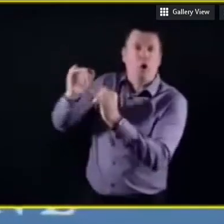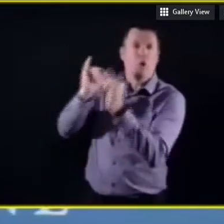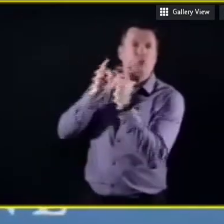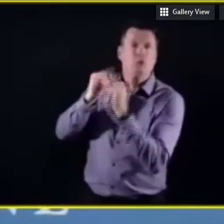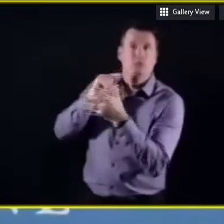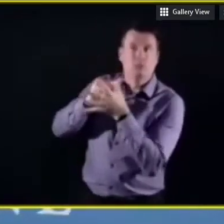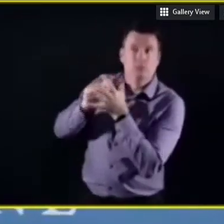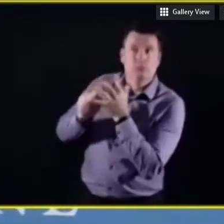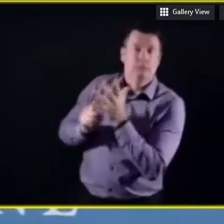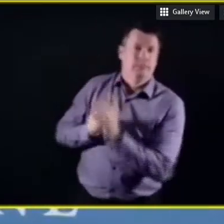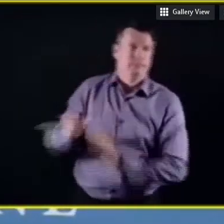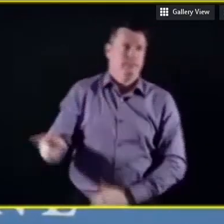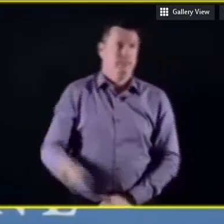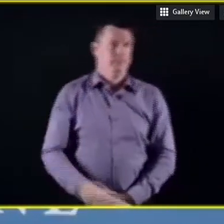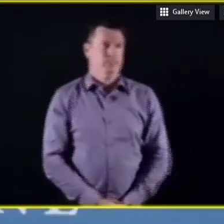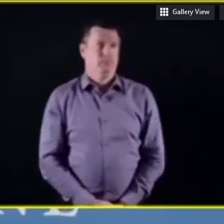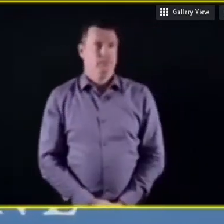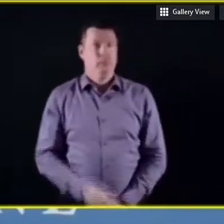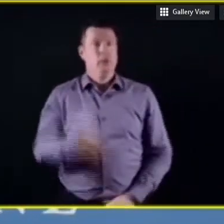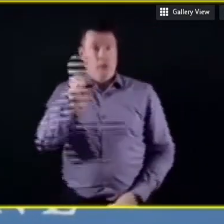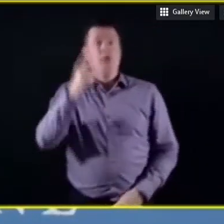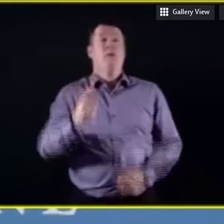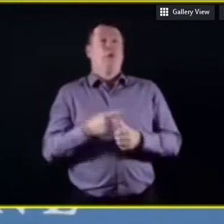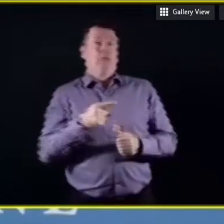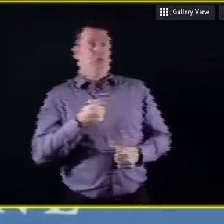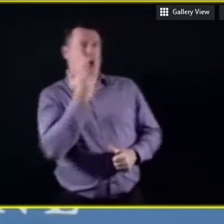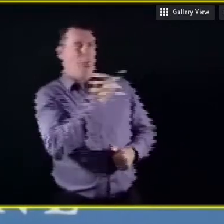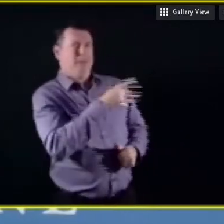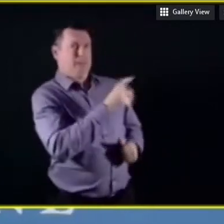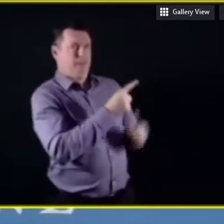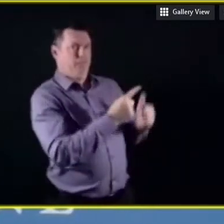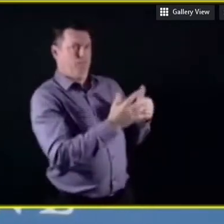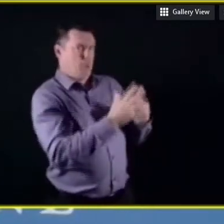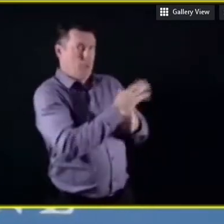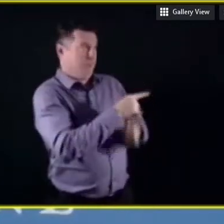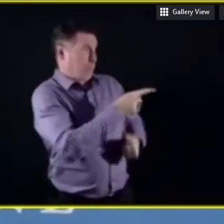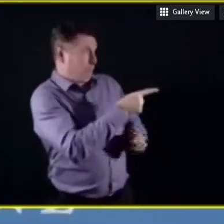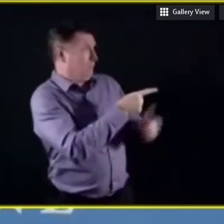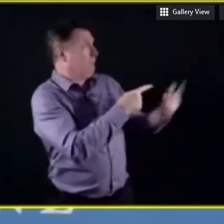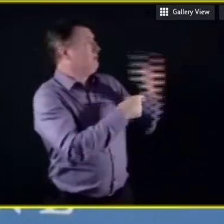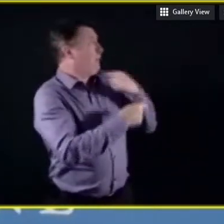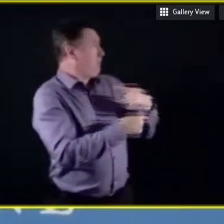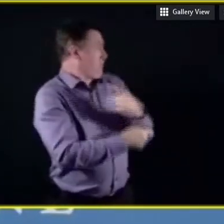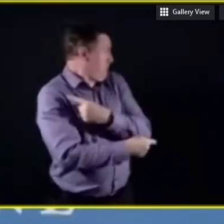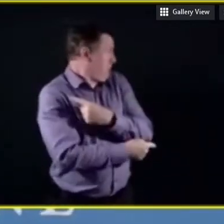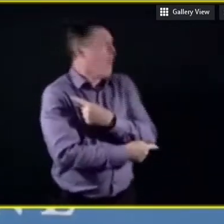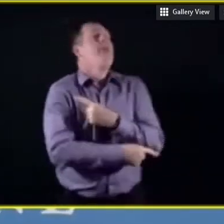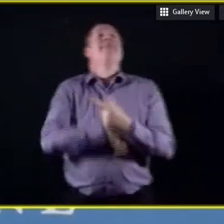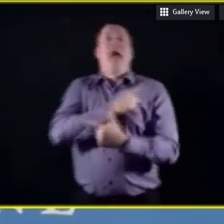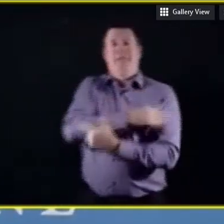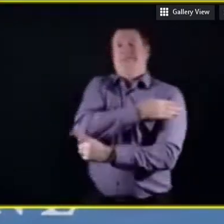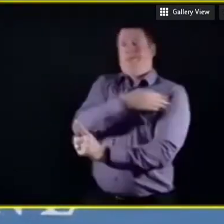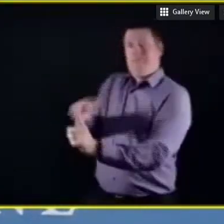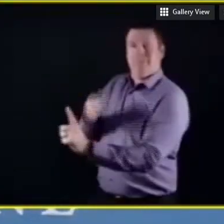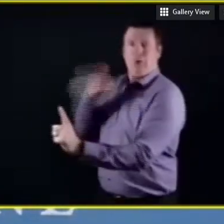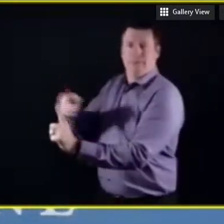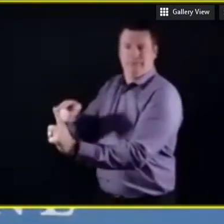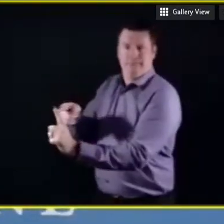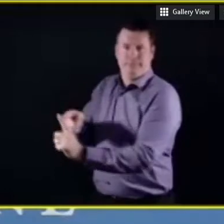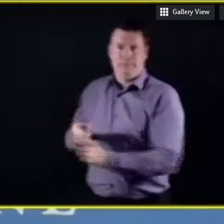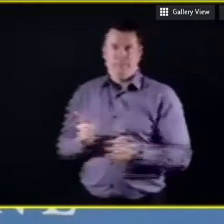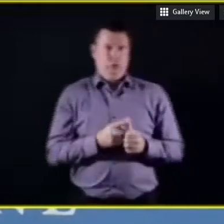fit in with the rest of the primary care network and plans to resume elective care across the system?